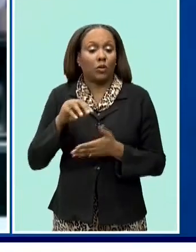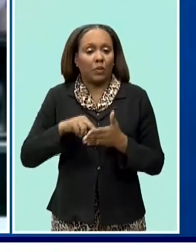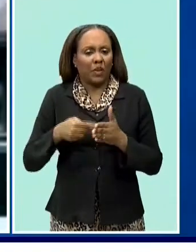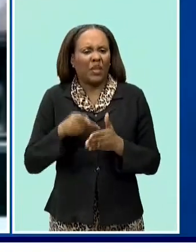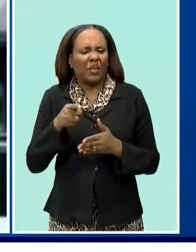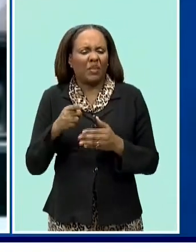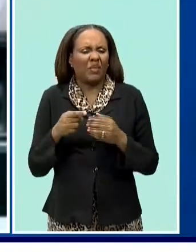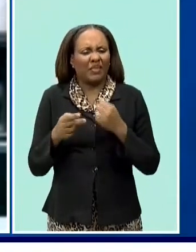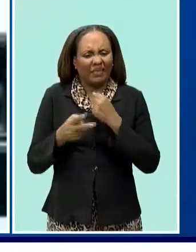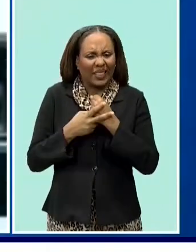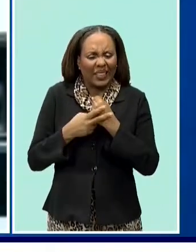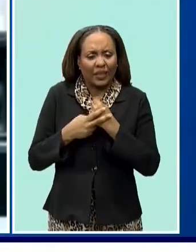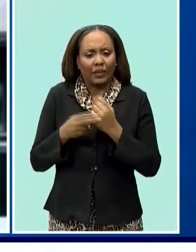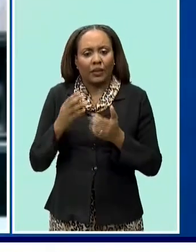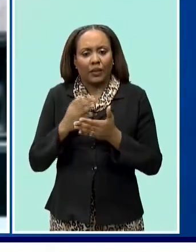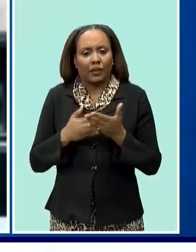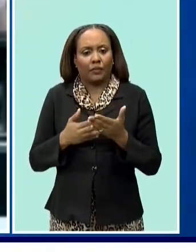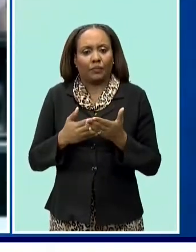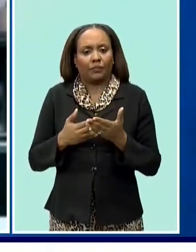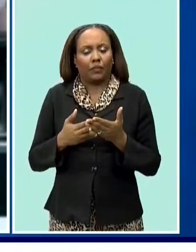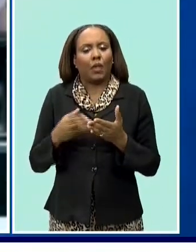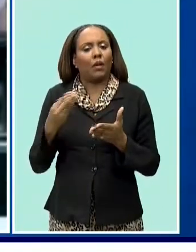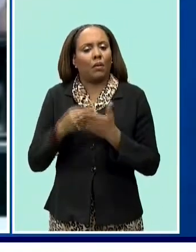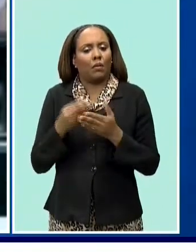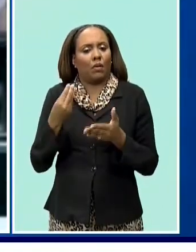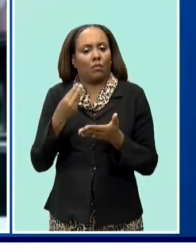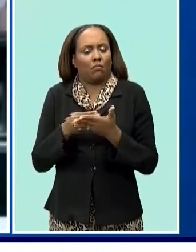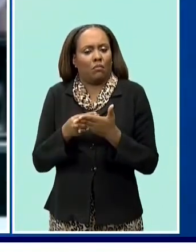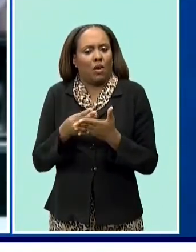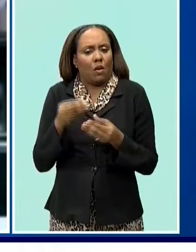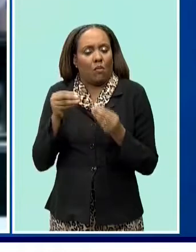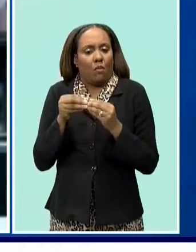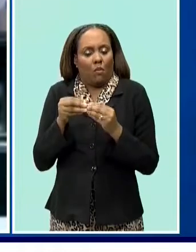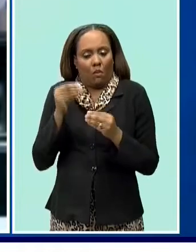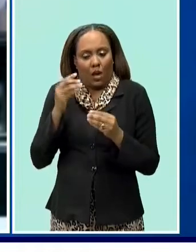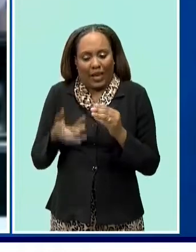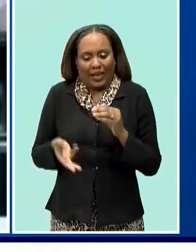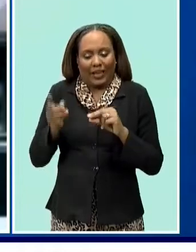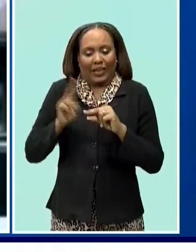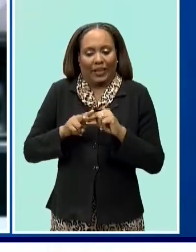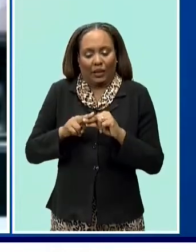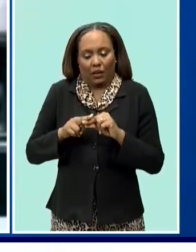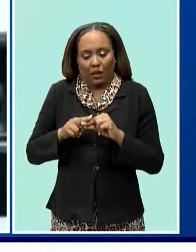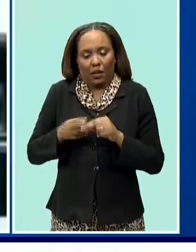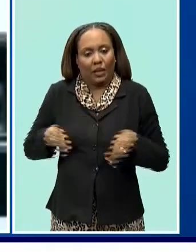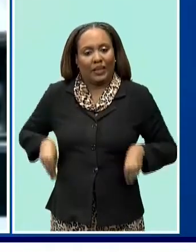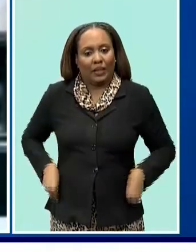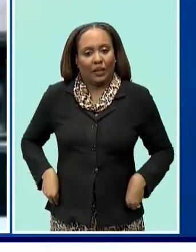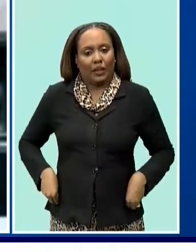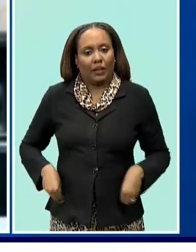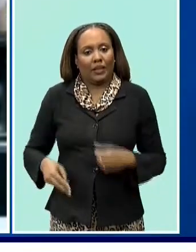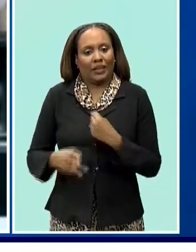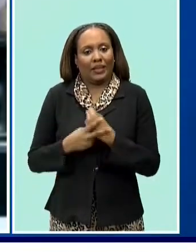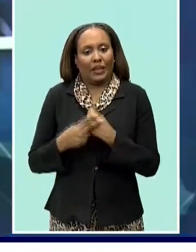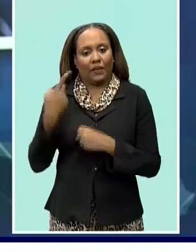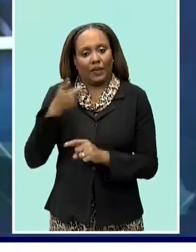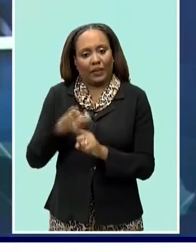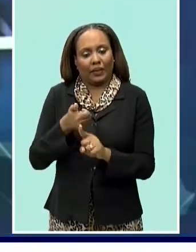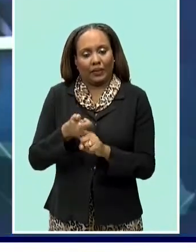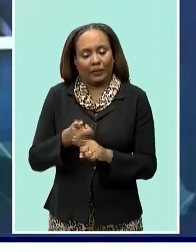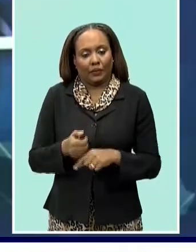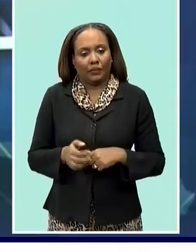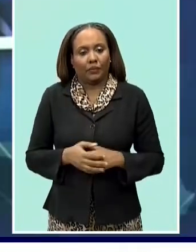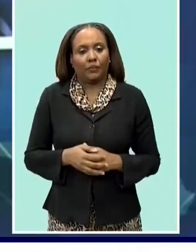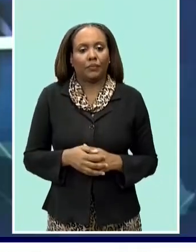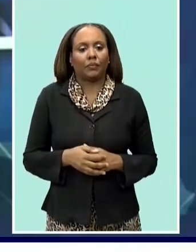and more or less more in your pocket now than you would normally be paying the tax man, as we like to say. Okay, thanks so much, Ryan.